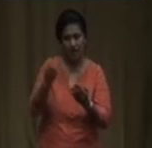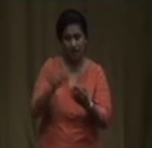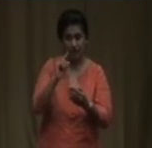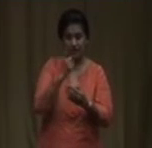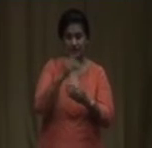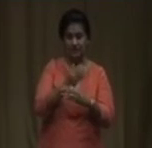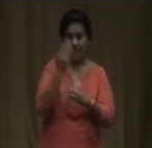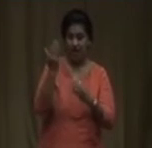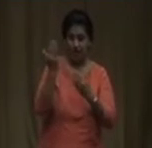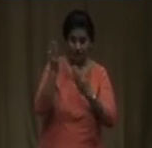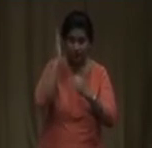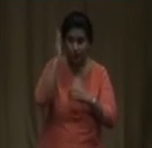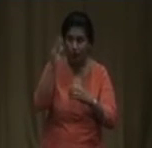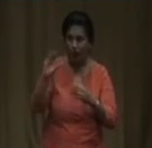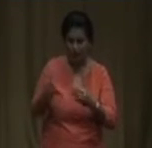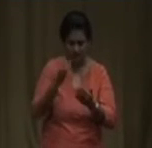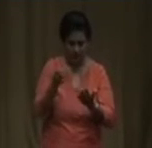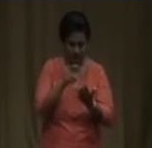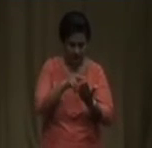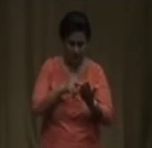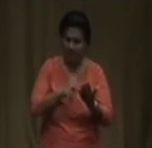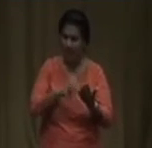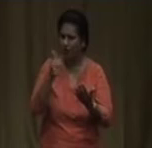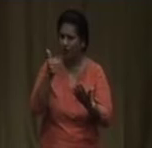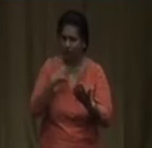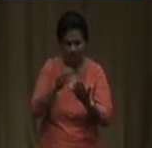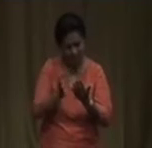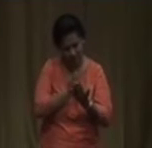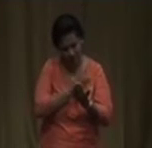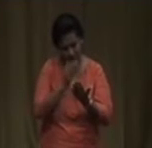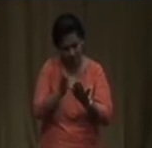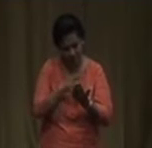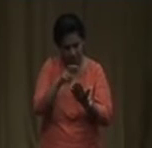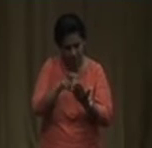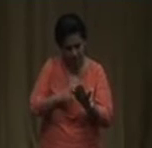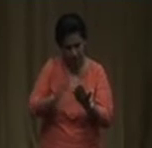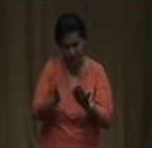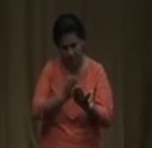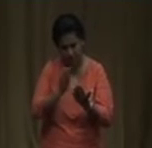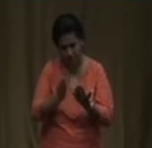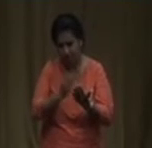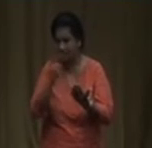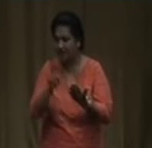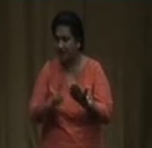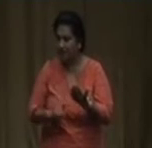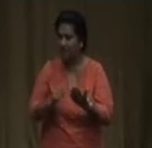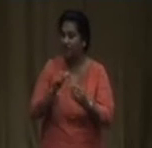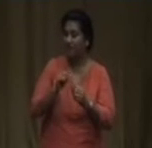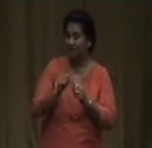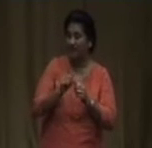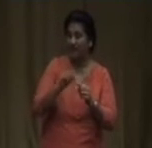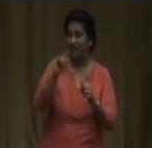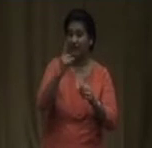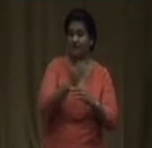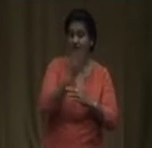they start their studies. And that obviously has got to be good for learning, because you have access to the learning materials. The chances that you're going to perform better are